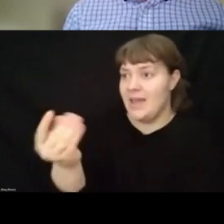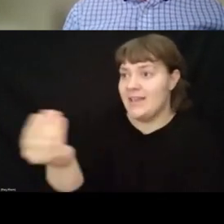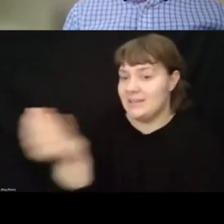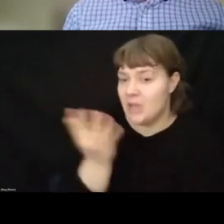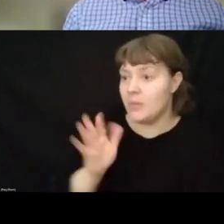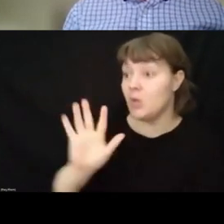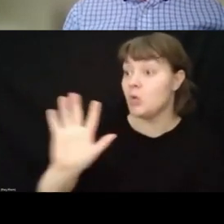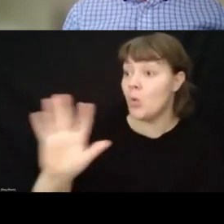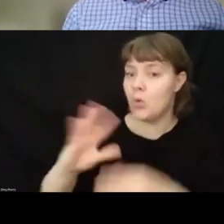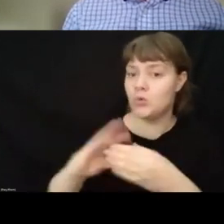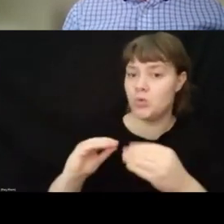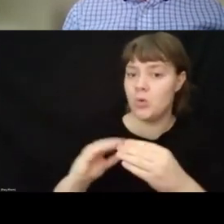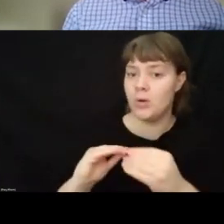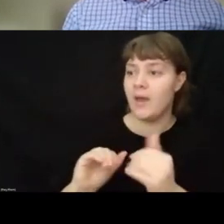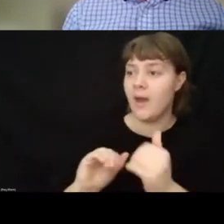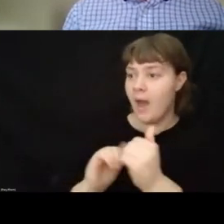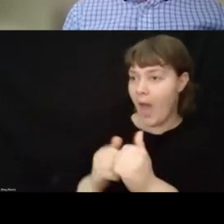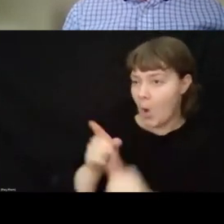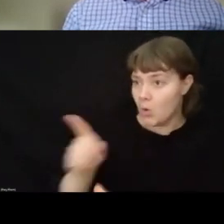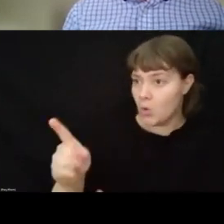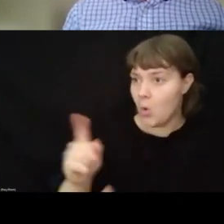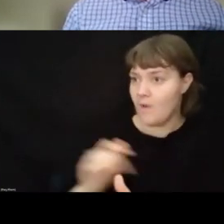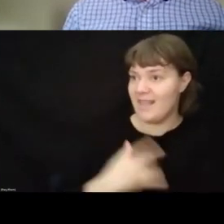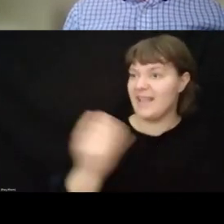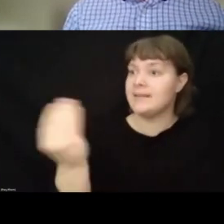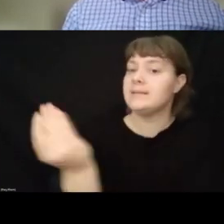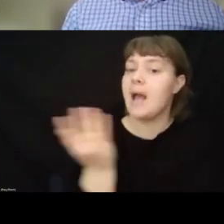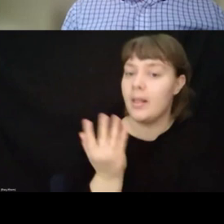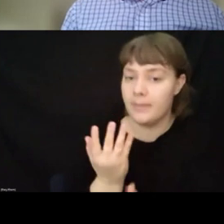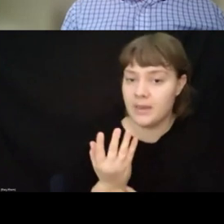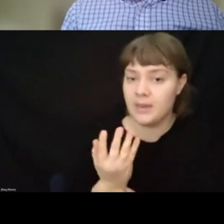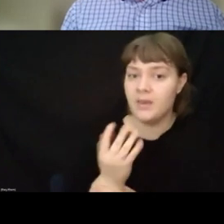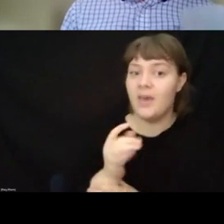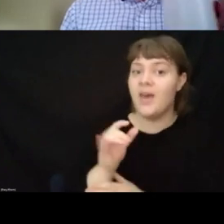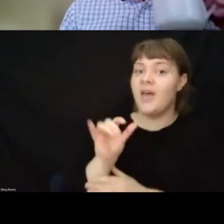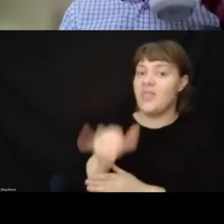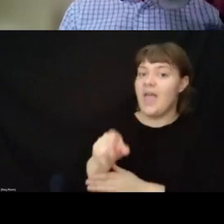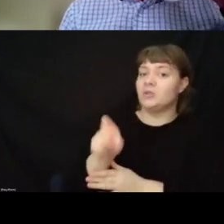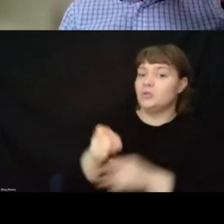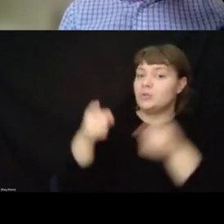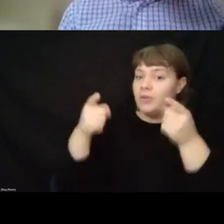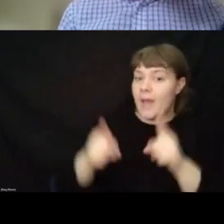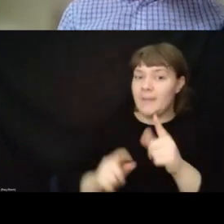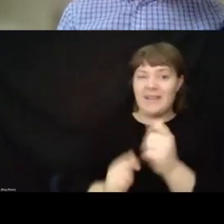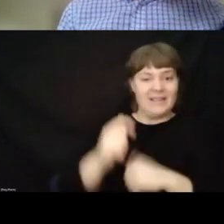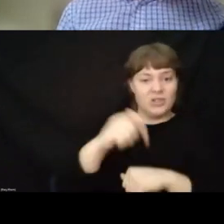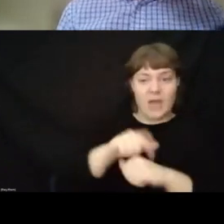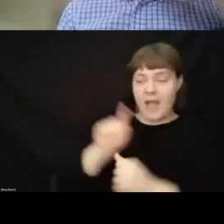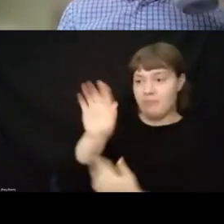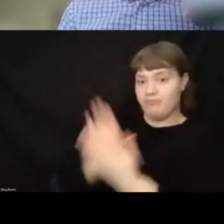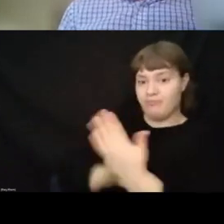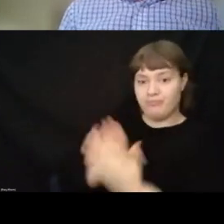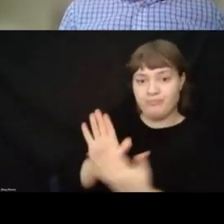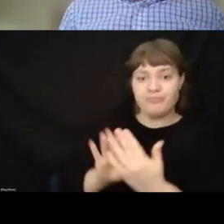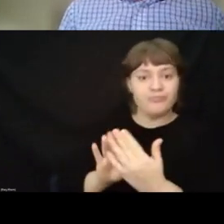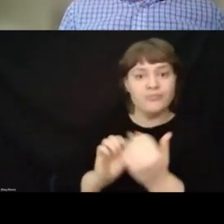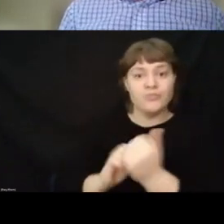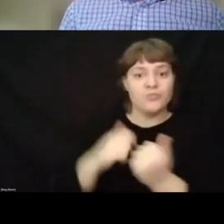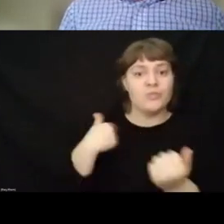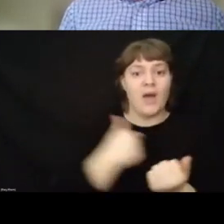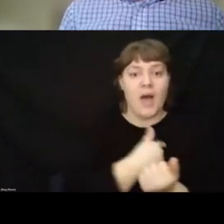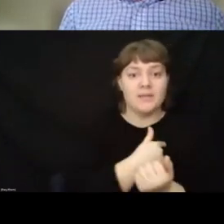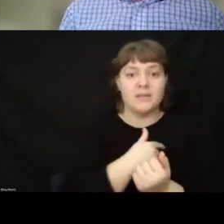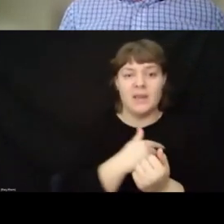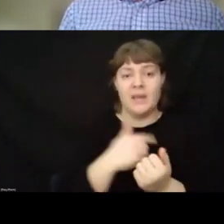me how you're feeling. And that should be happening each and every time that you have an experience with us. It may